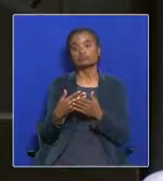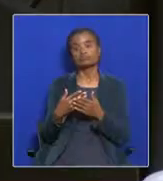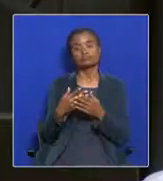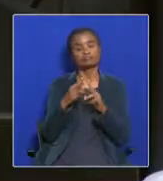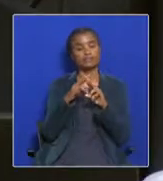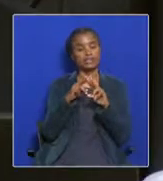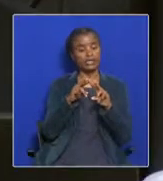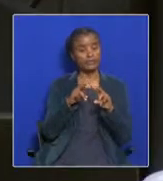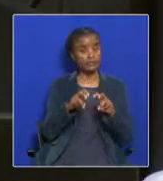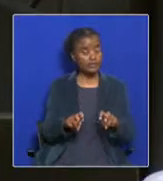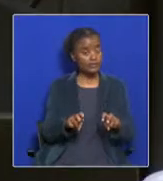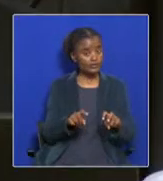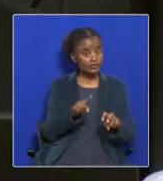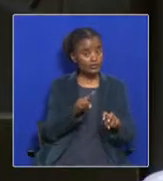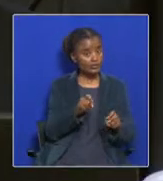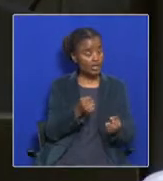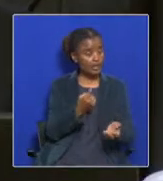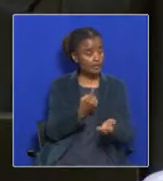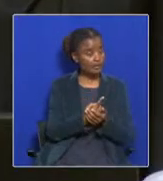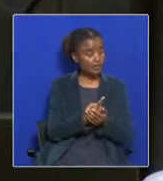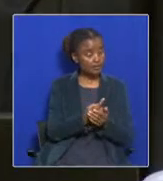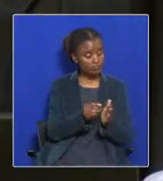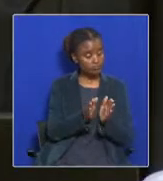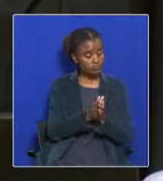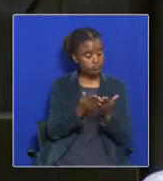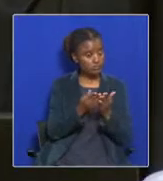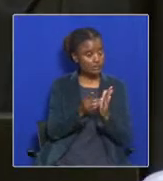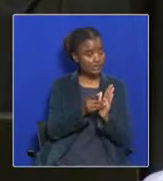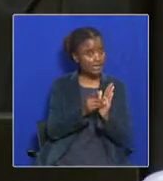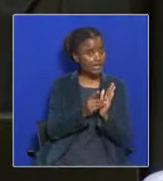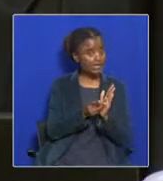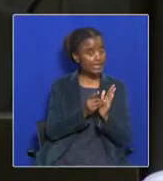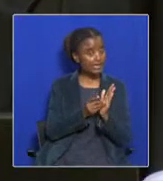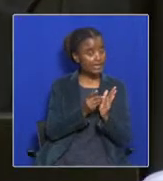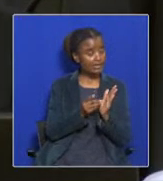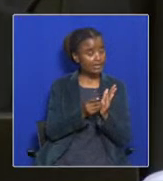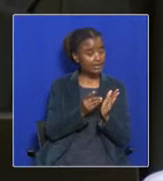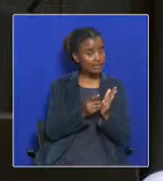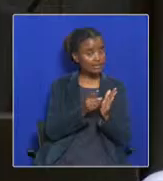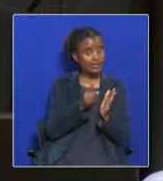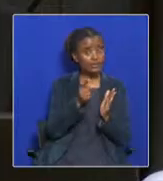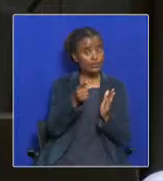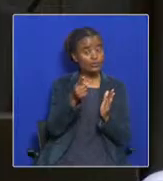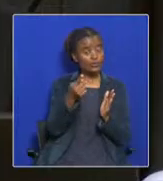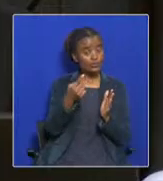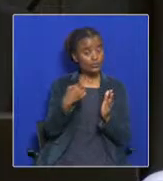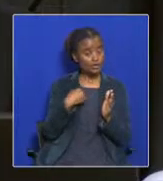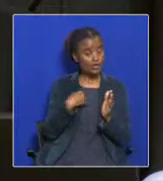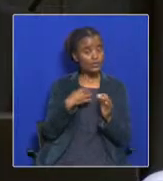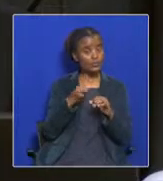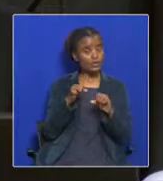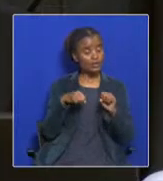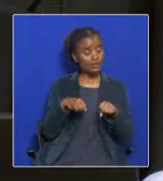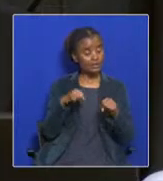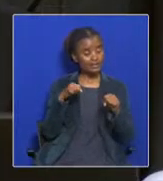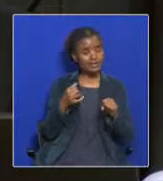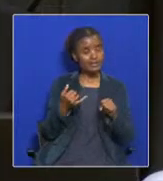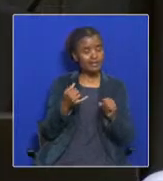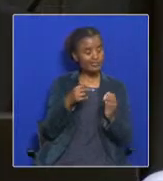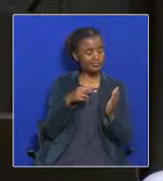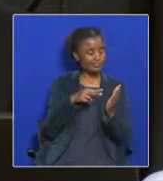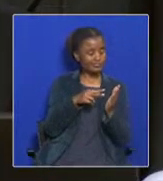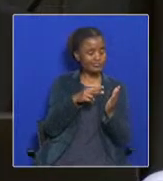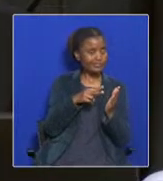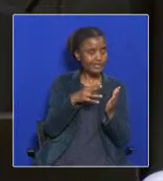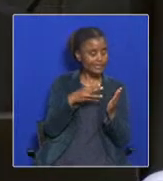are contained in this diary, that you and I agreed yesterday that it's actually on the face of it, not, we shouldn't take it at face value because